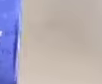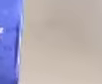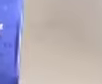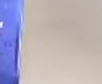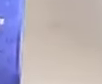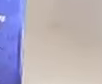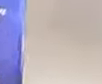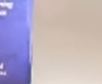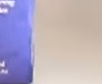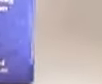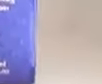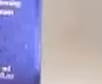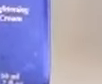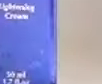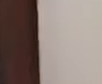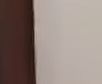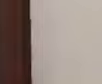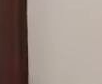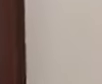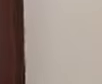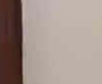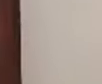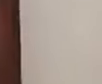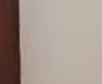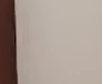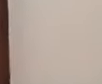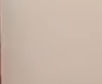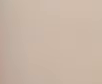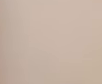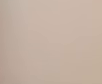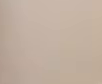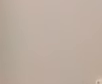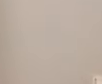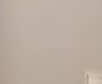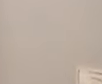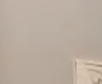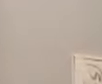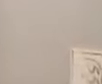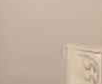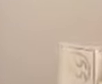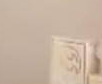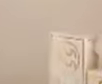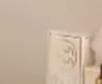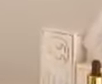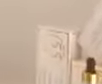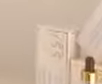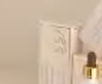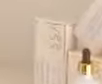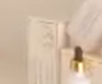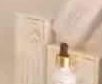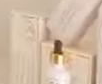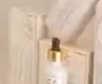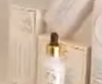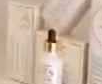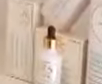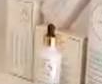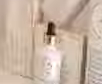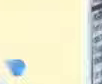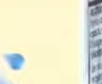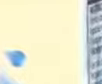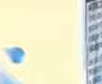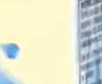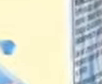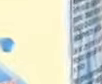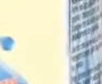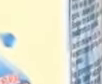ci yoyu rek lañu dox. Skincare plus nak, amuñ ci Gambia rek, ñu nga United States, ñu ngi Gambia fi, ba pare, bu dee